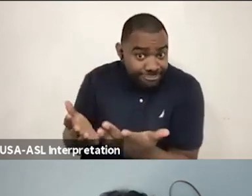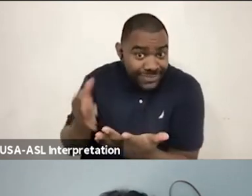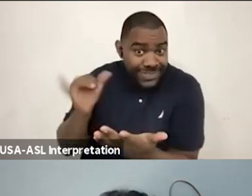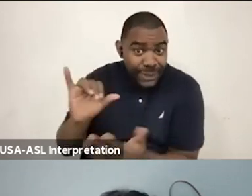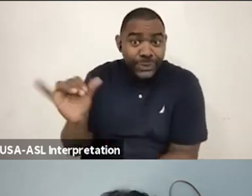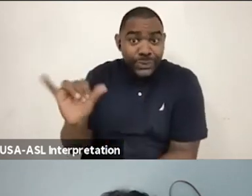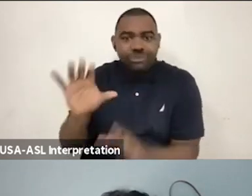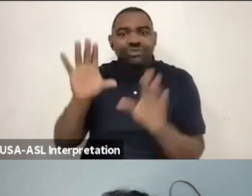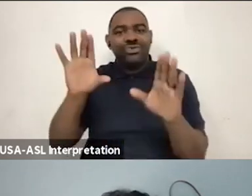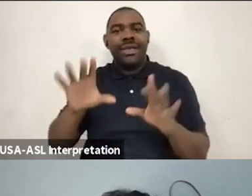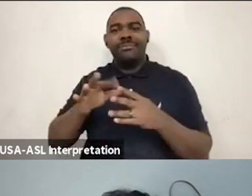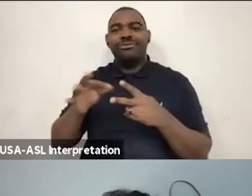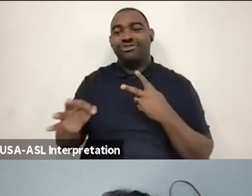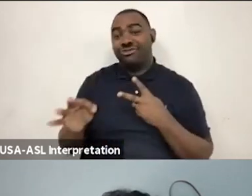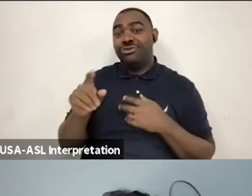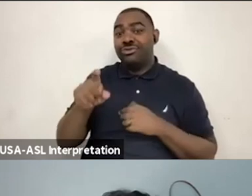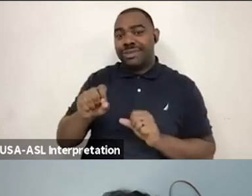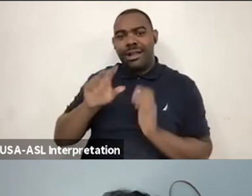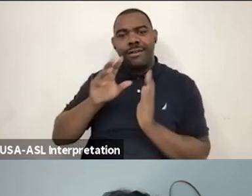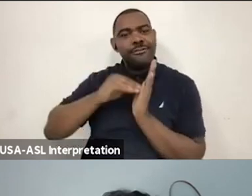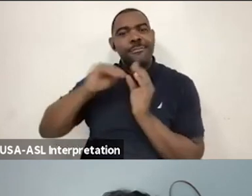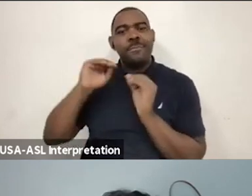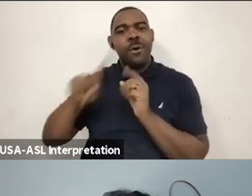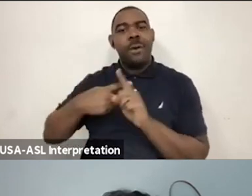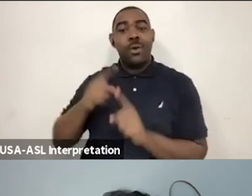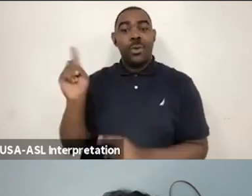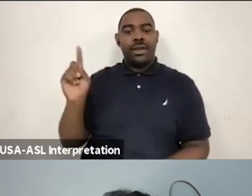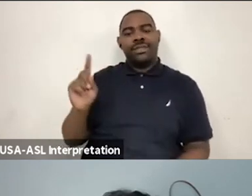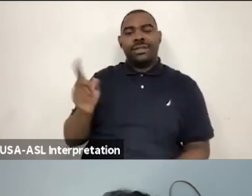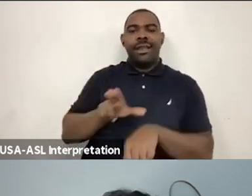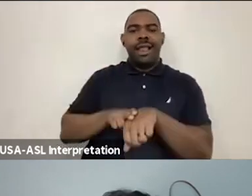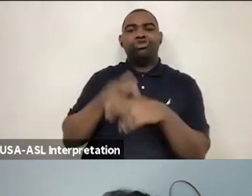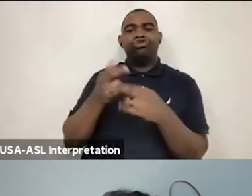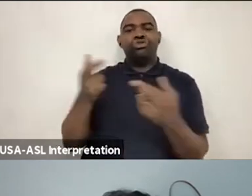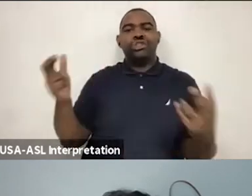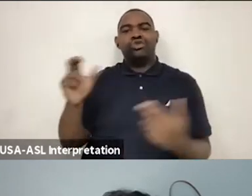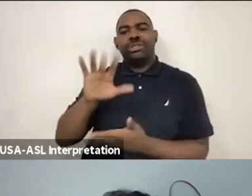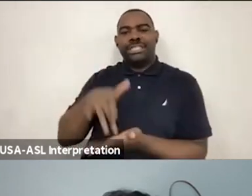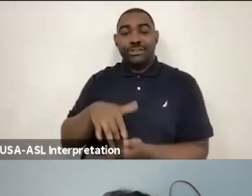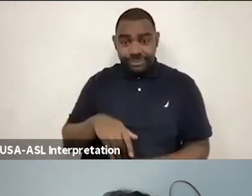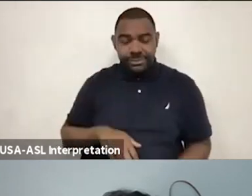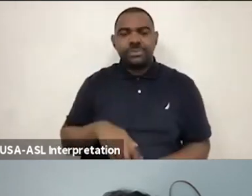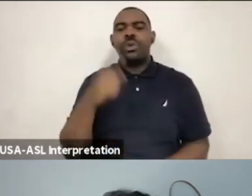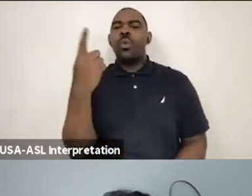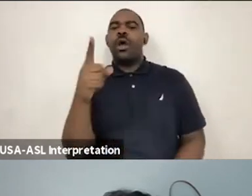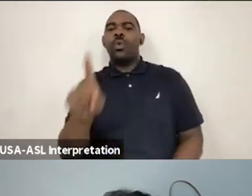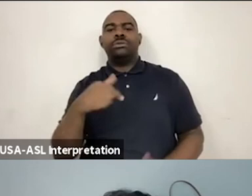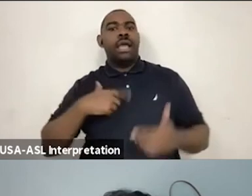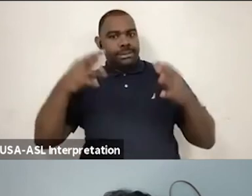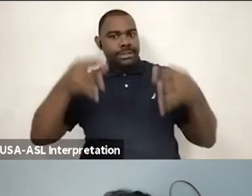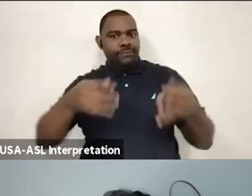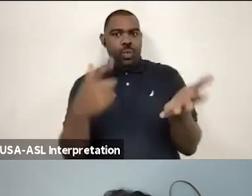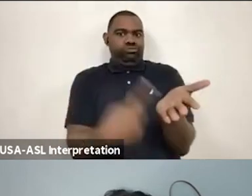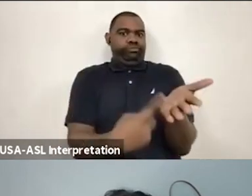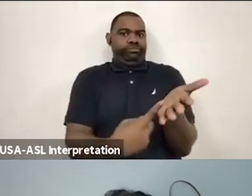too is a great option for you. And you can learn more about that on the National Resource Center. So one